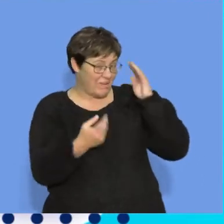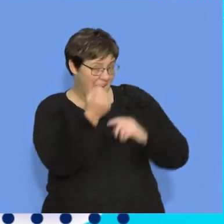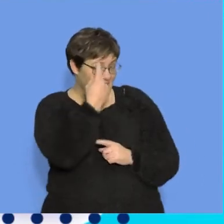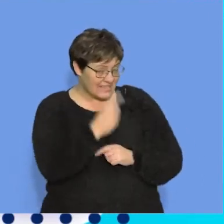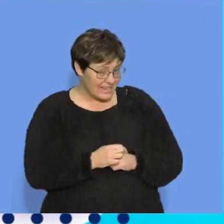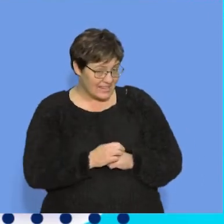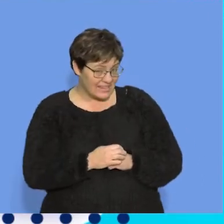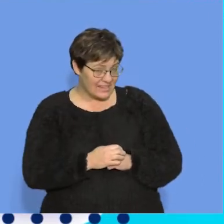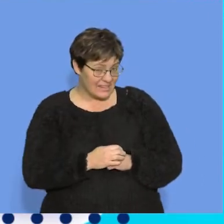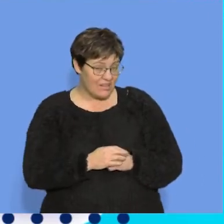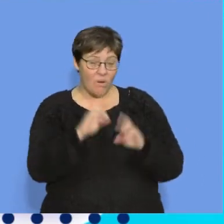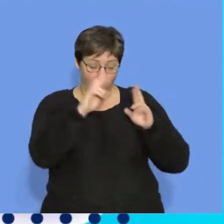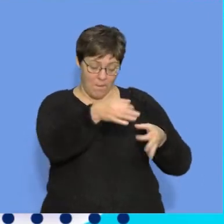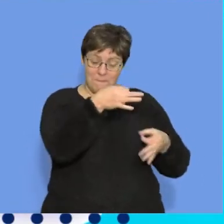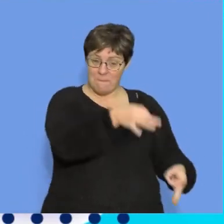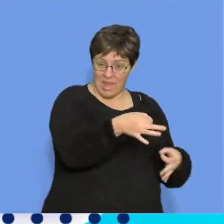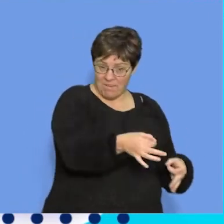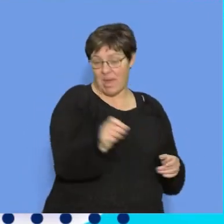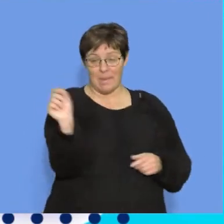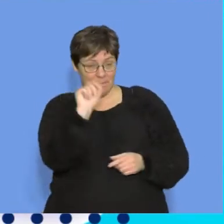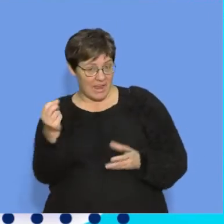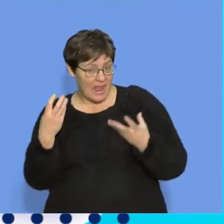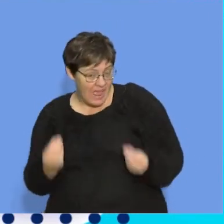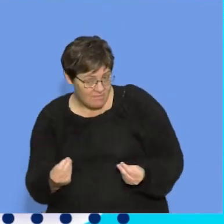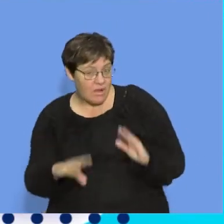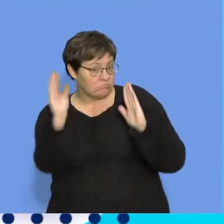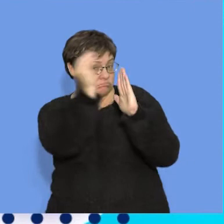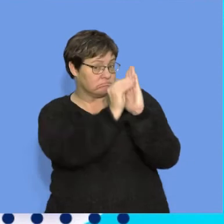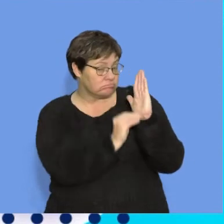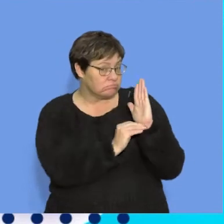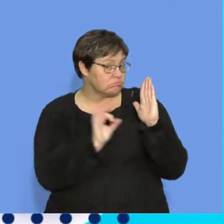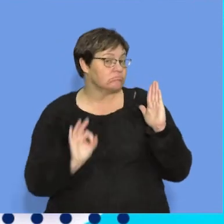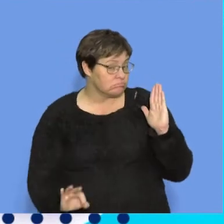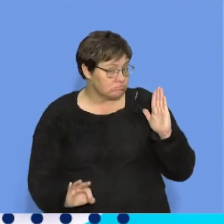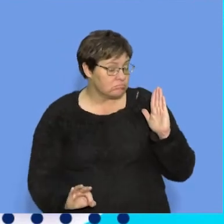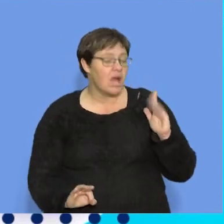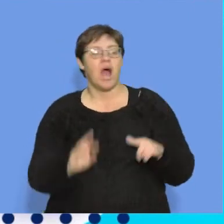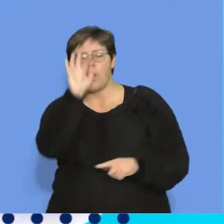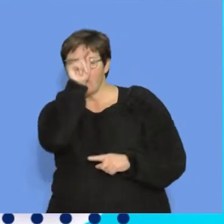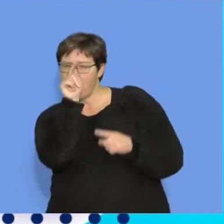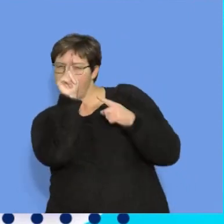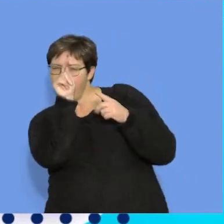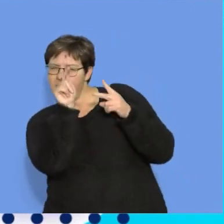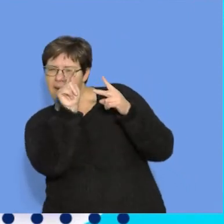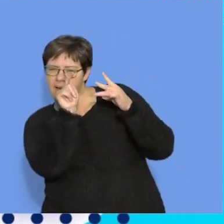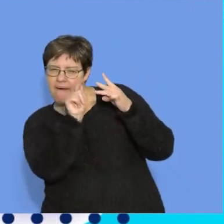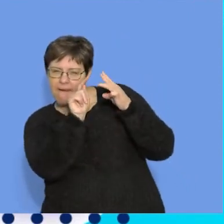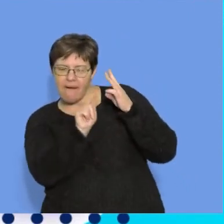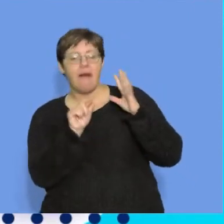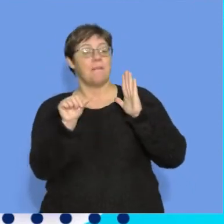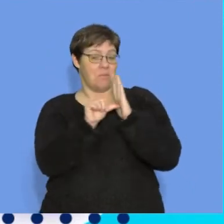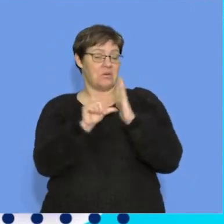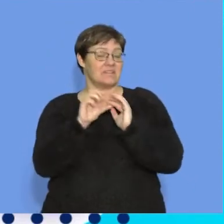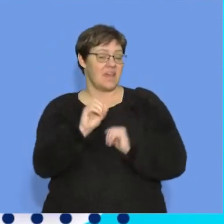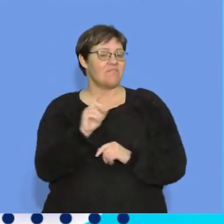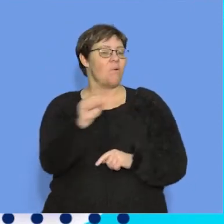got a piece of paper and you've got a pen and you're taking notes and you're reminding yourself of all these important factors as